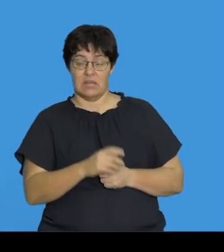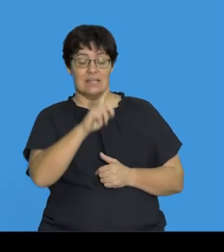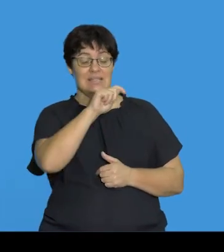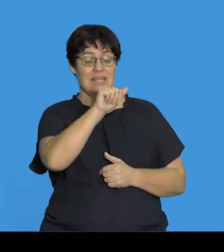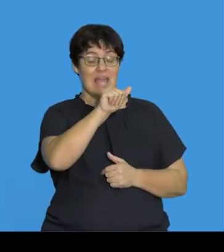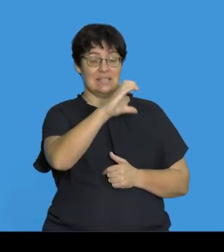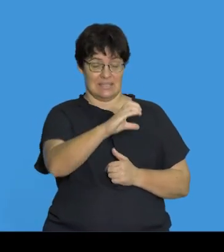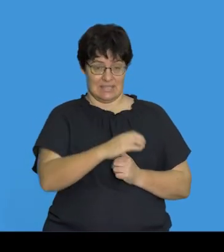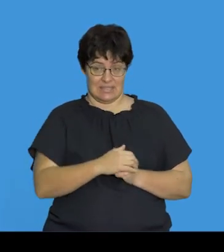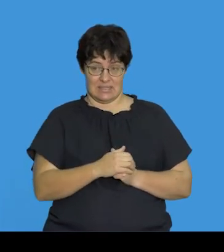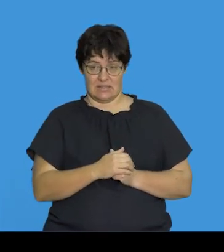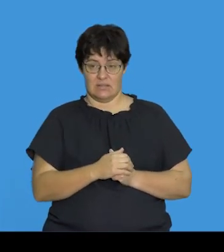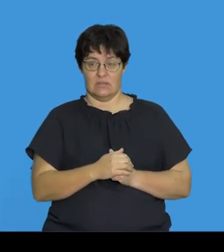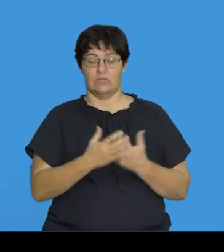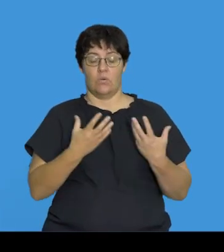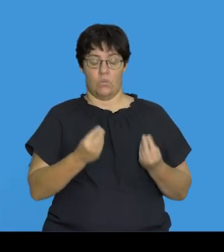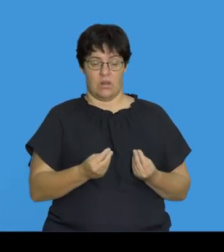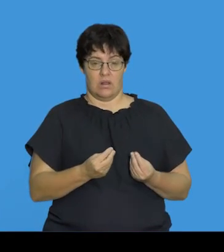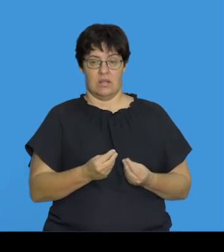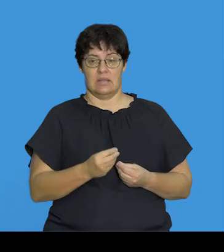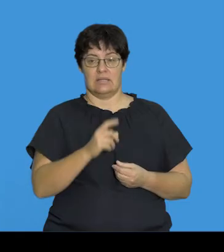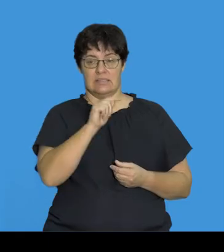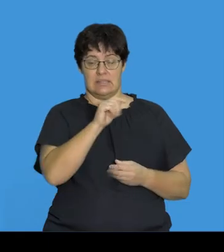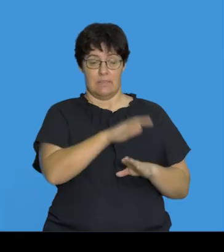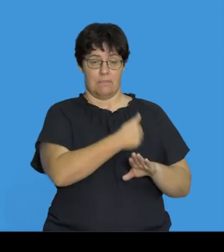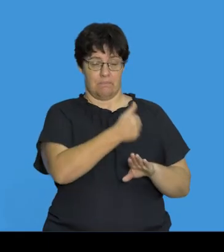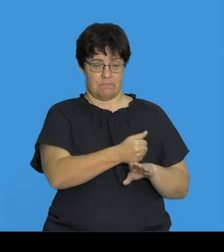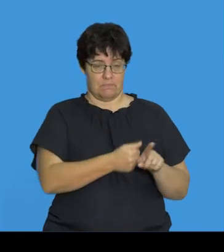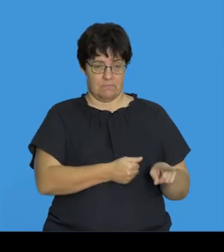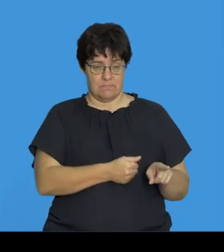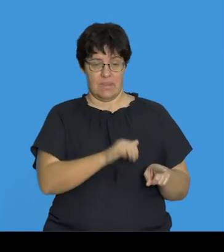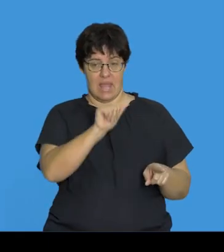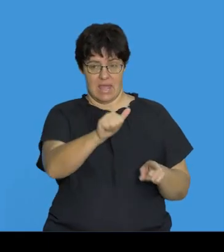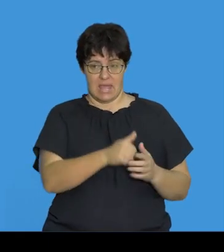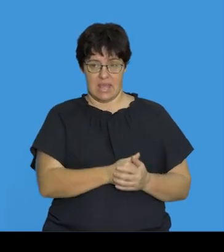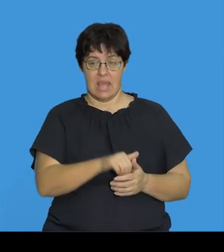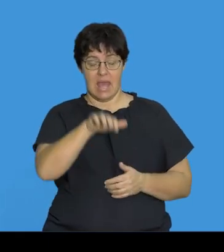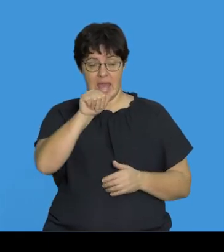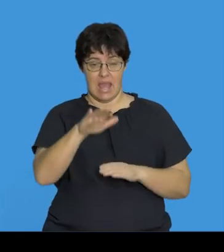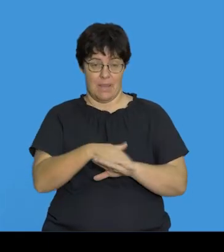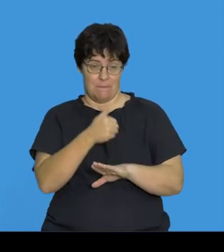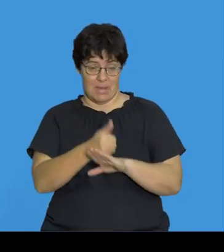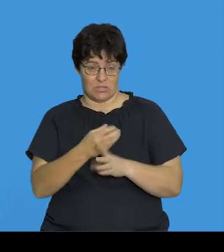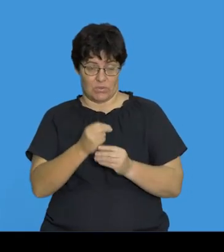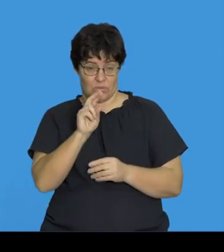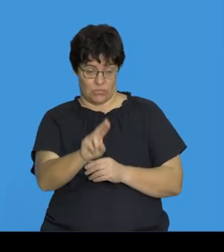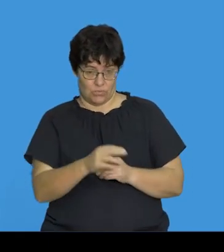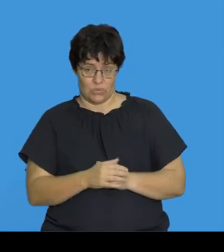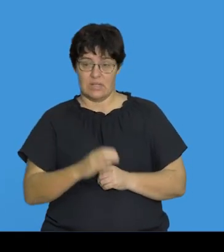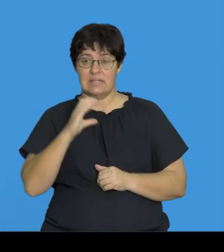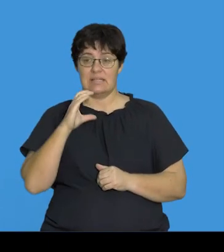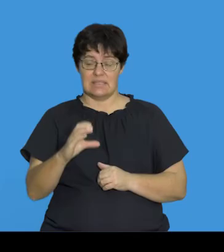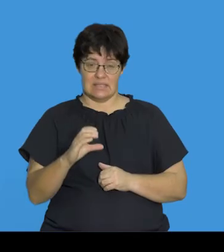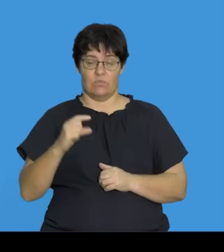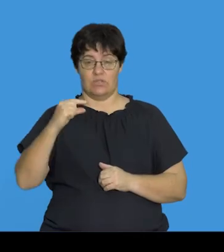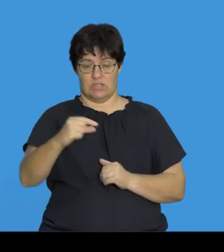So TAC, so you're going to have T base pairs with A base pairs with U,